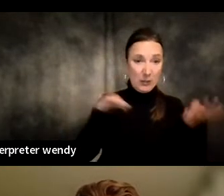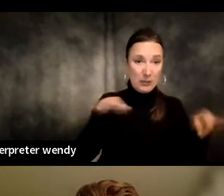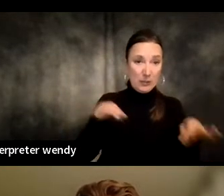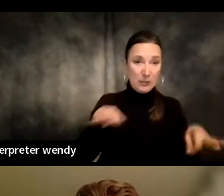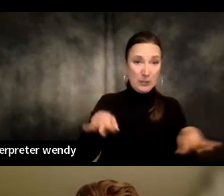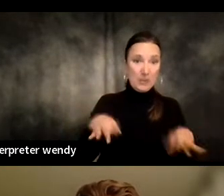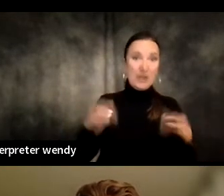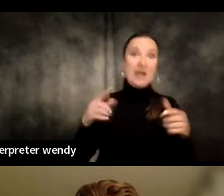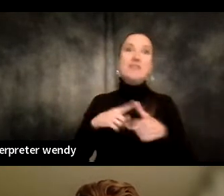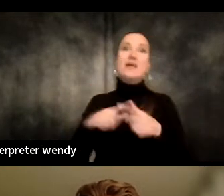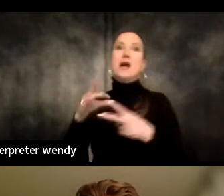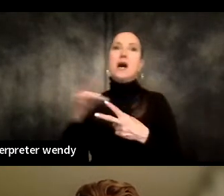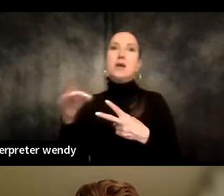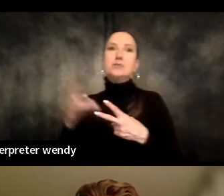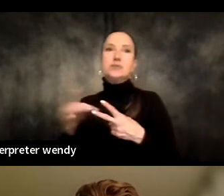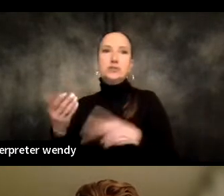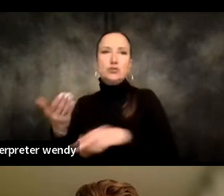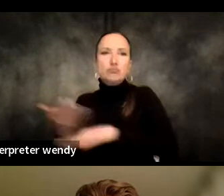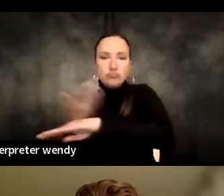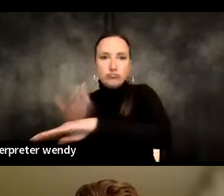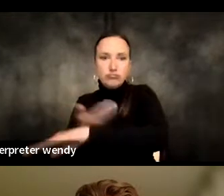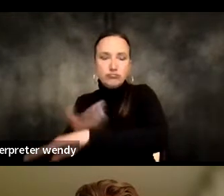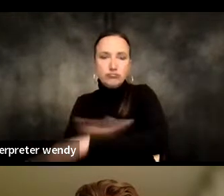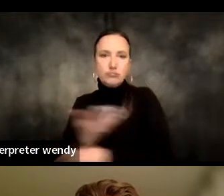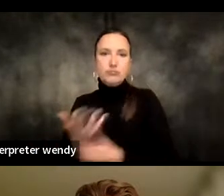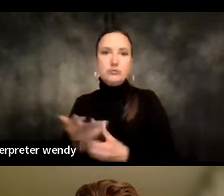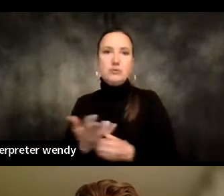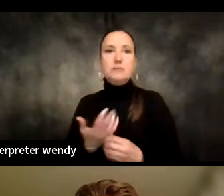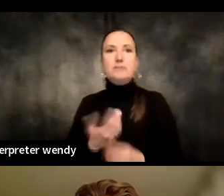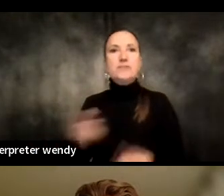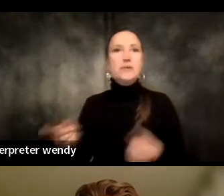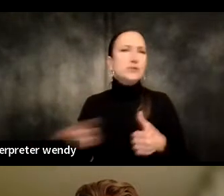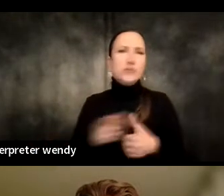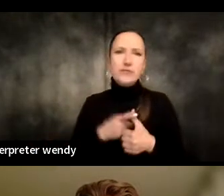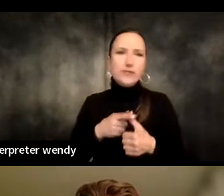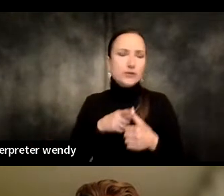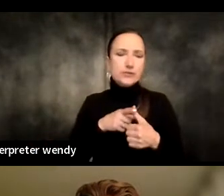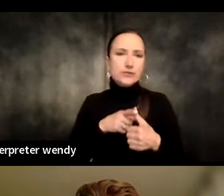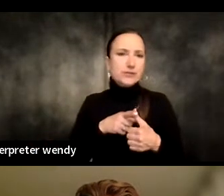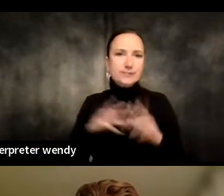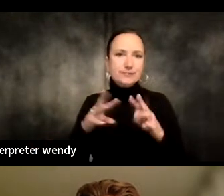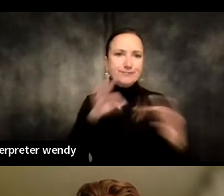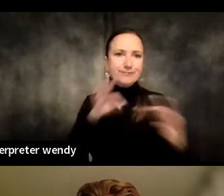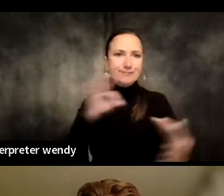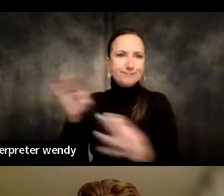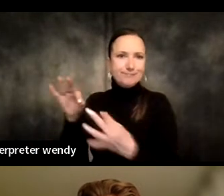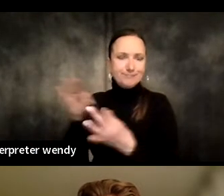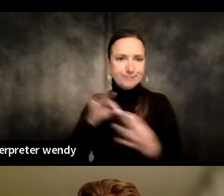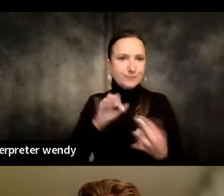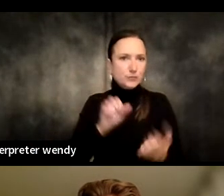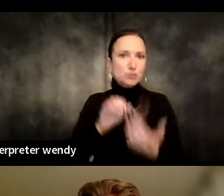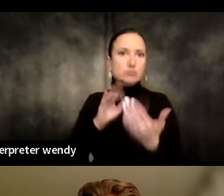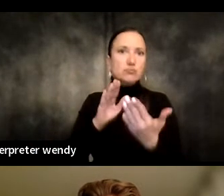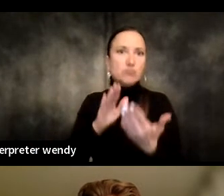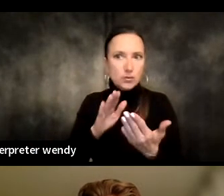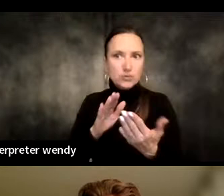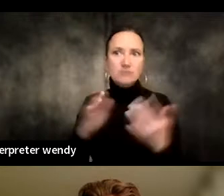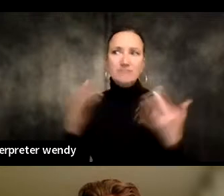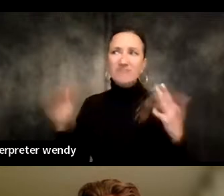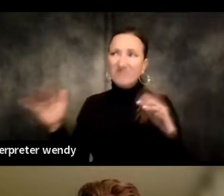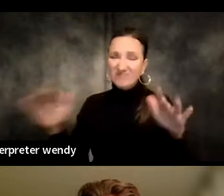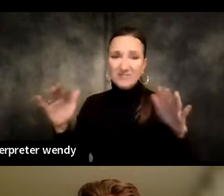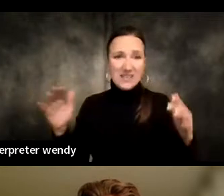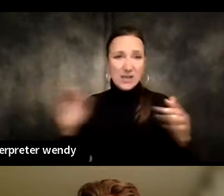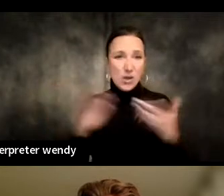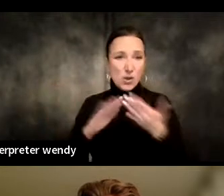renovation options. This session was just the first feedback of a driven approach where they're gathering community